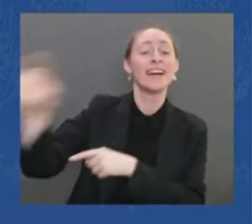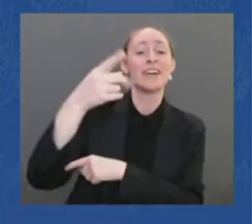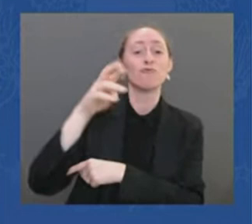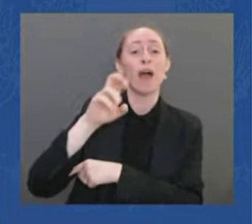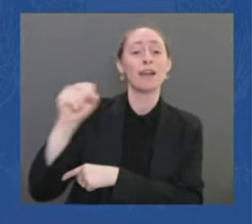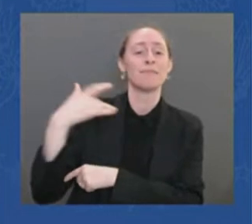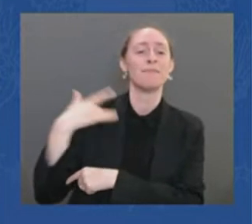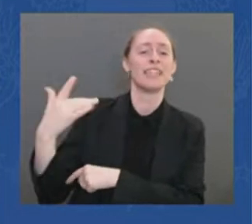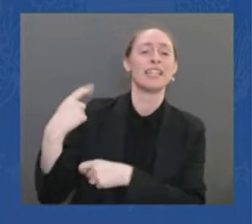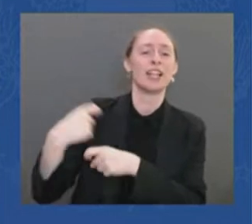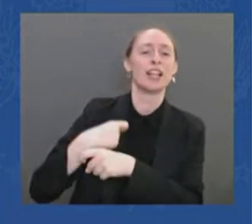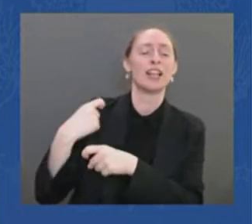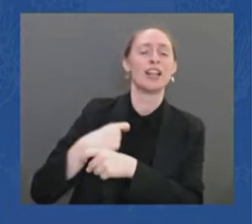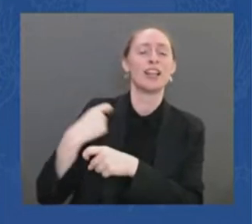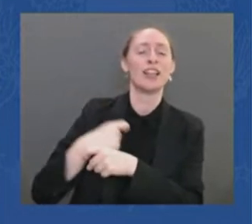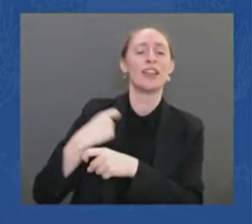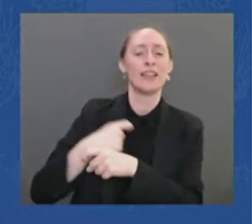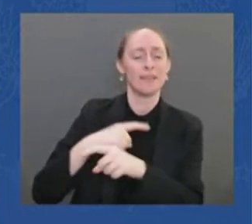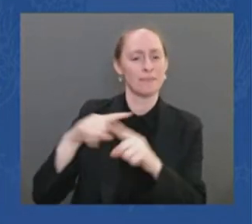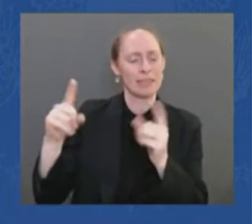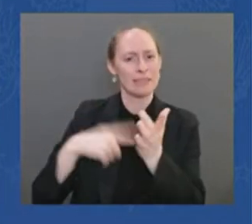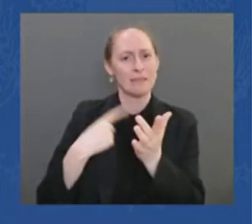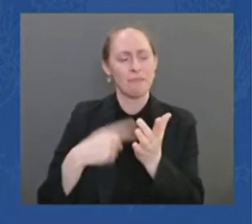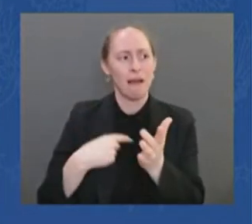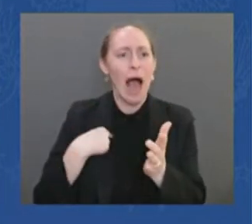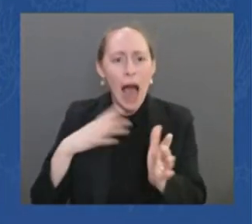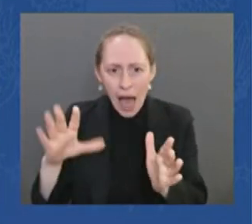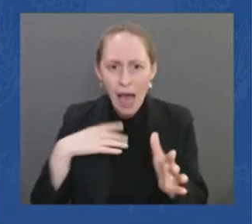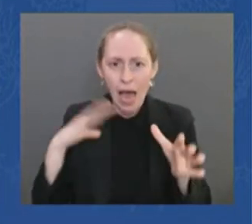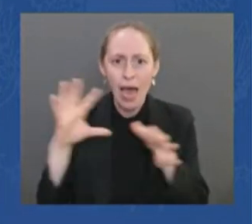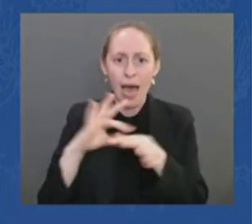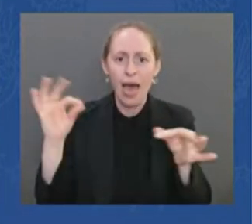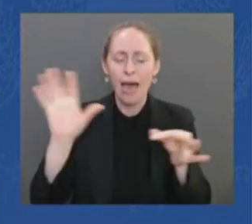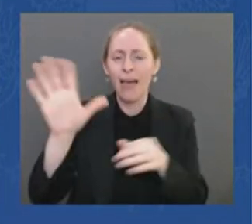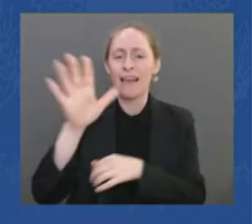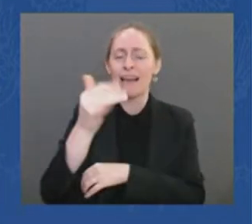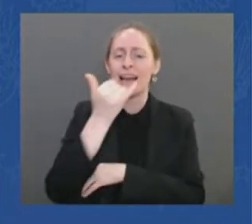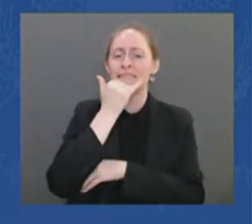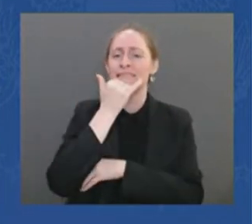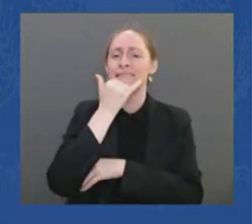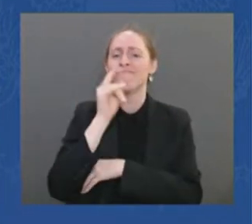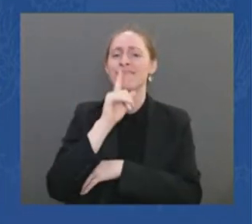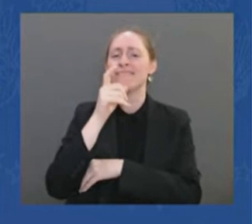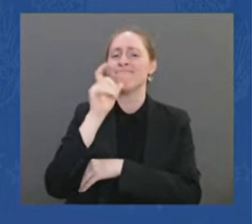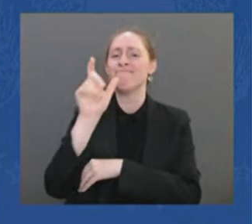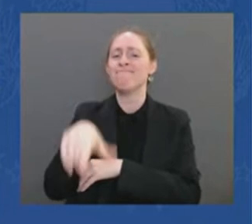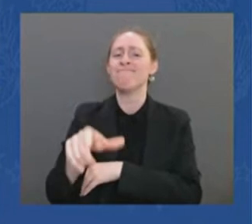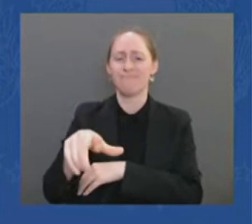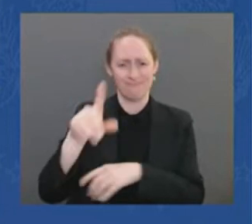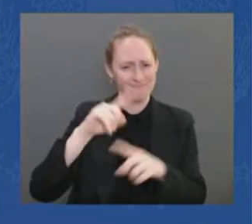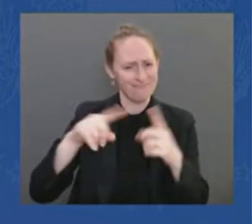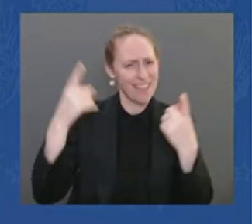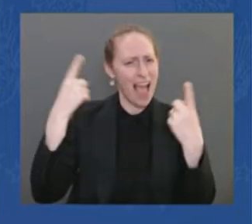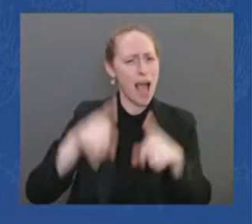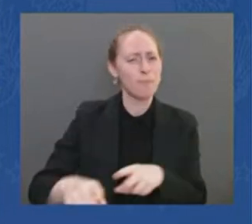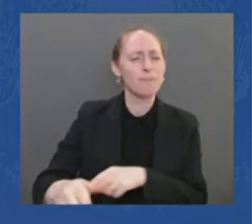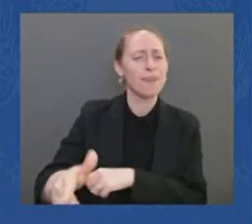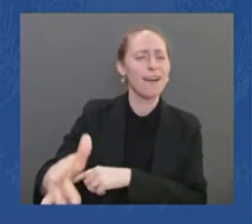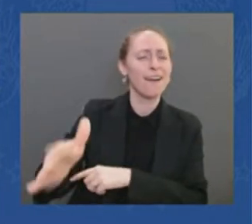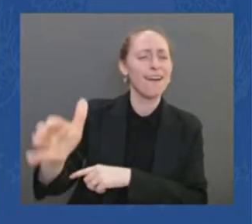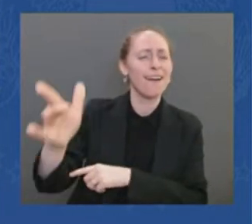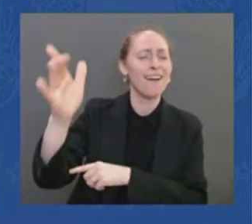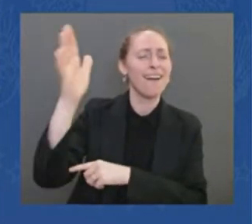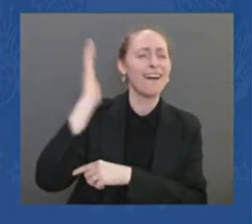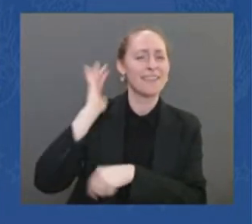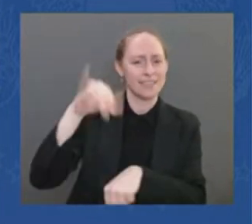like once a speech, but at any rate, years ago when I started talking to this for this job, I